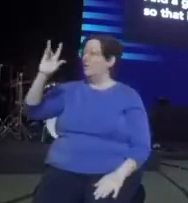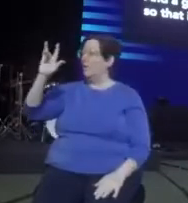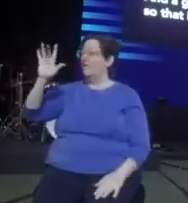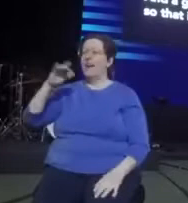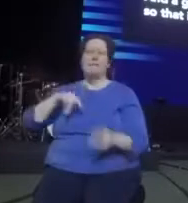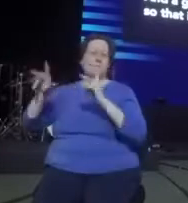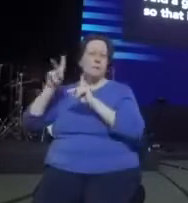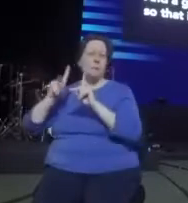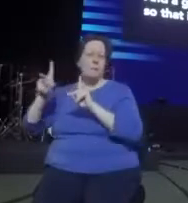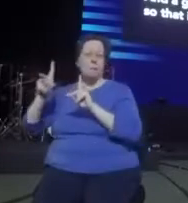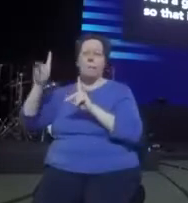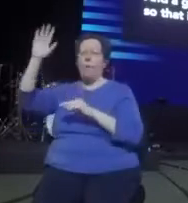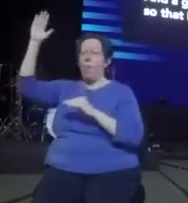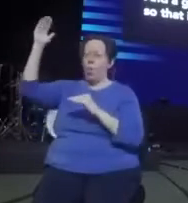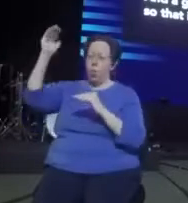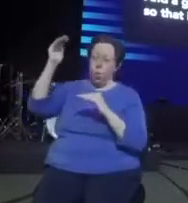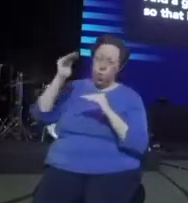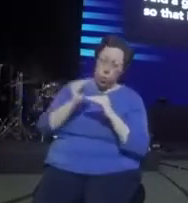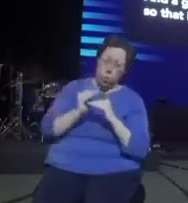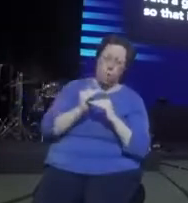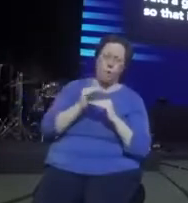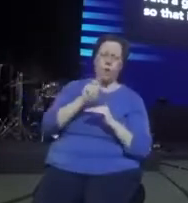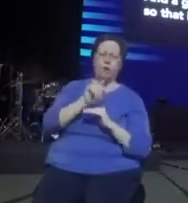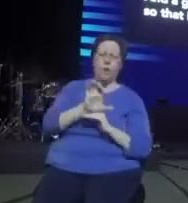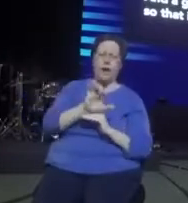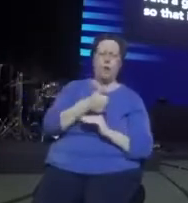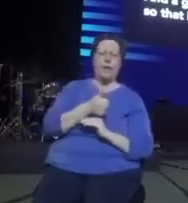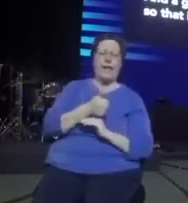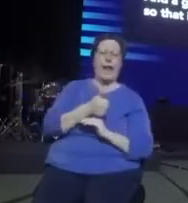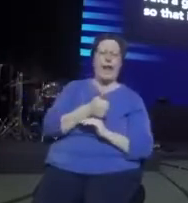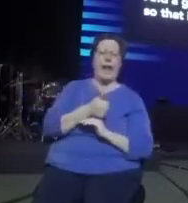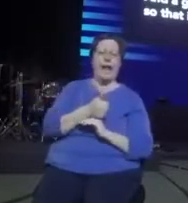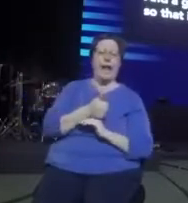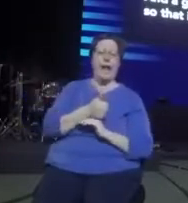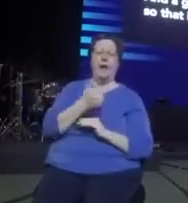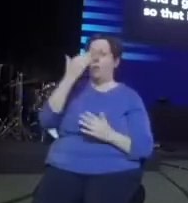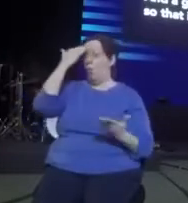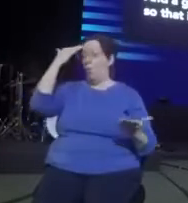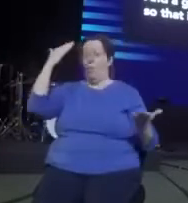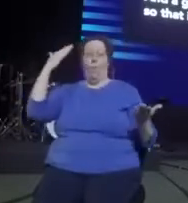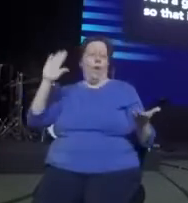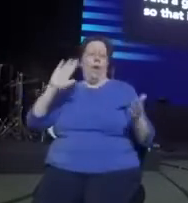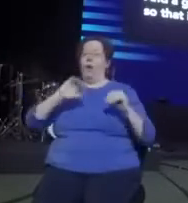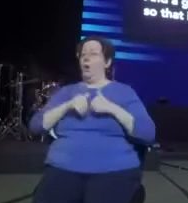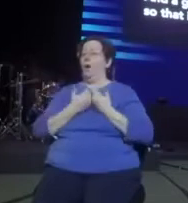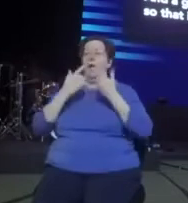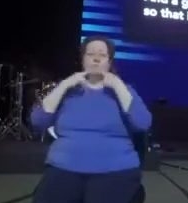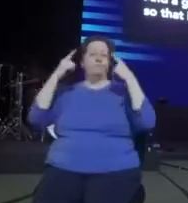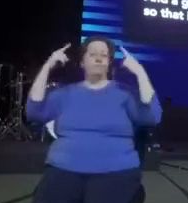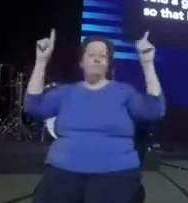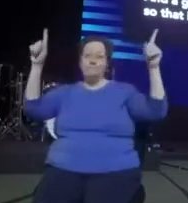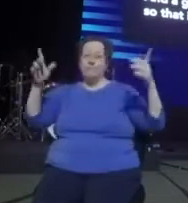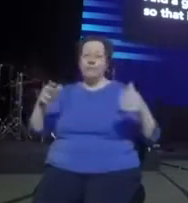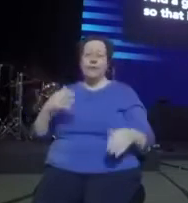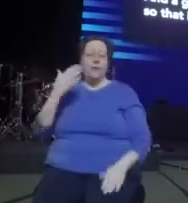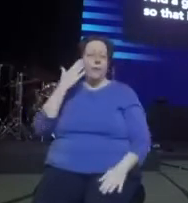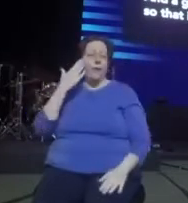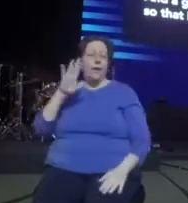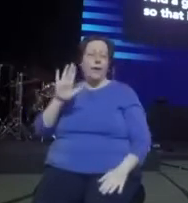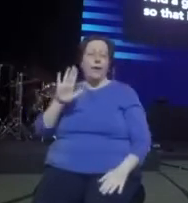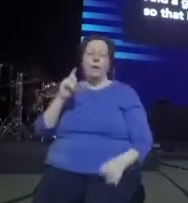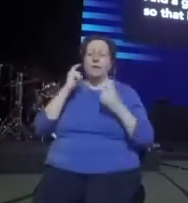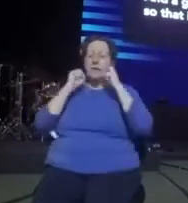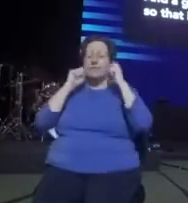225, 250 people to like 110 people. We did not know how we were going to make it. It was like one of the